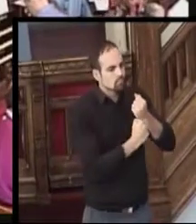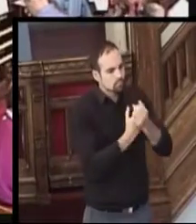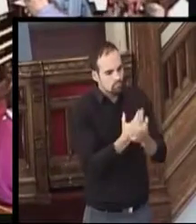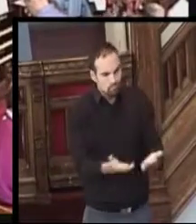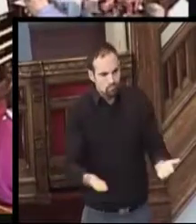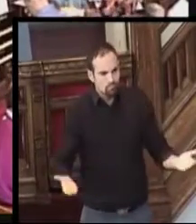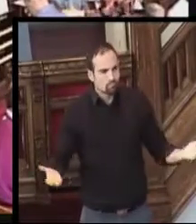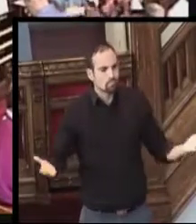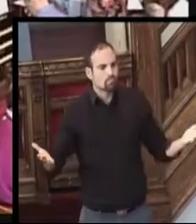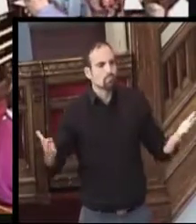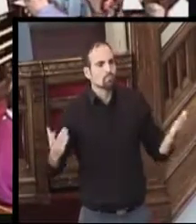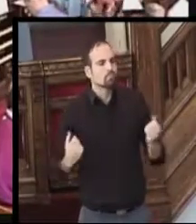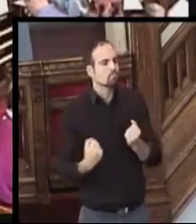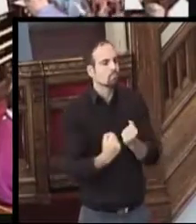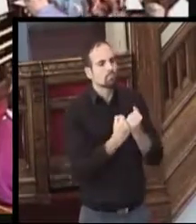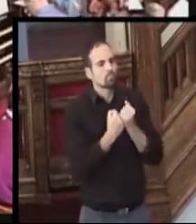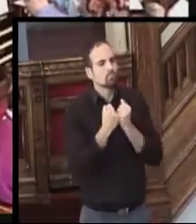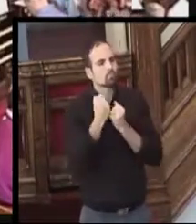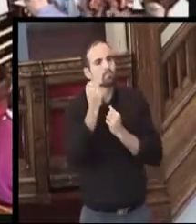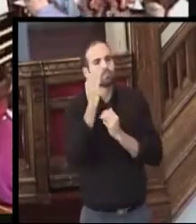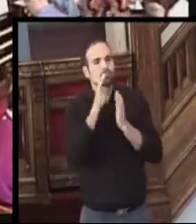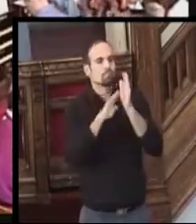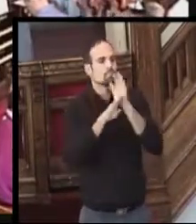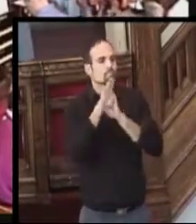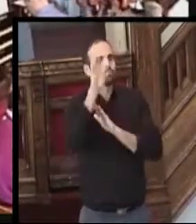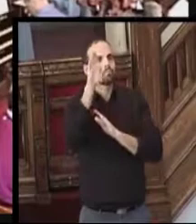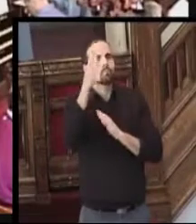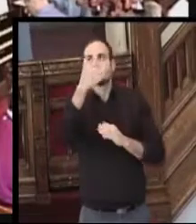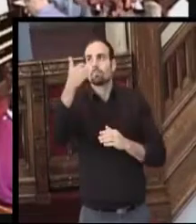be built by the hand of